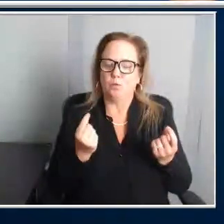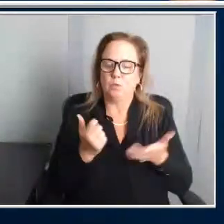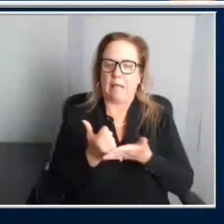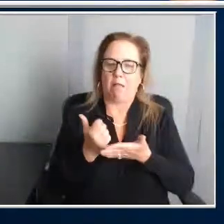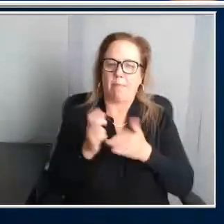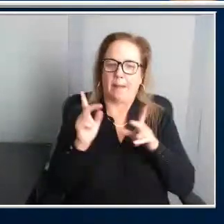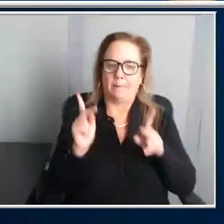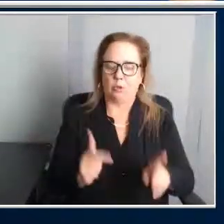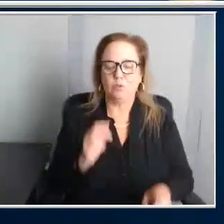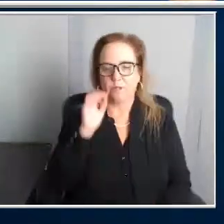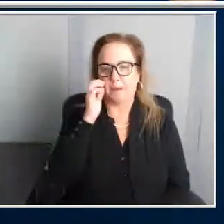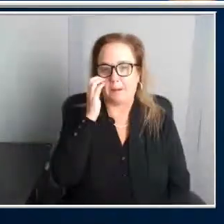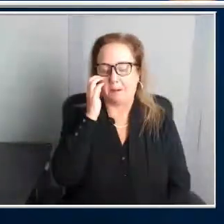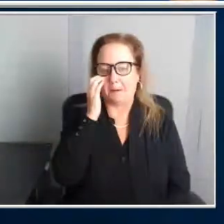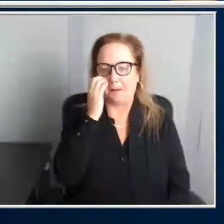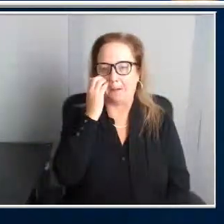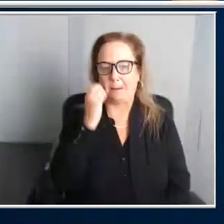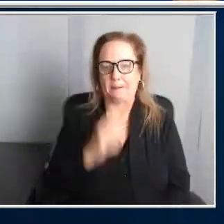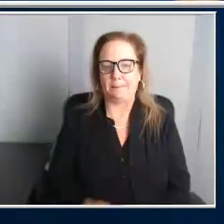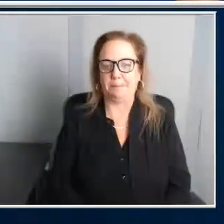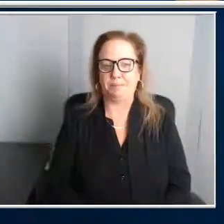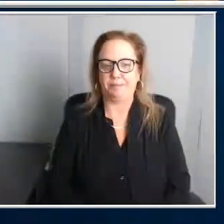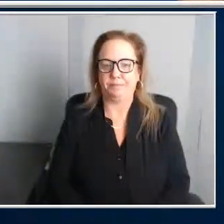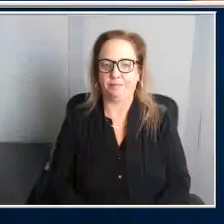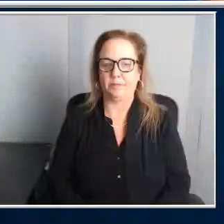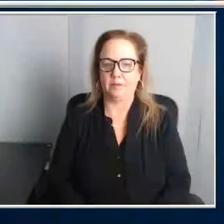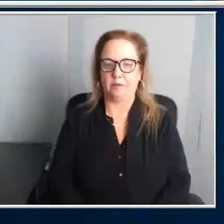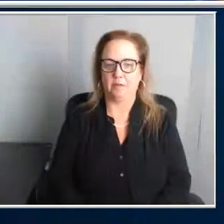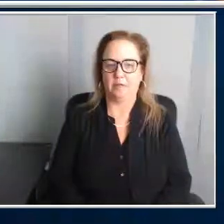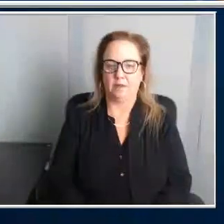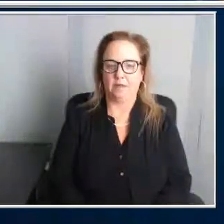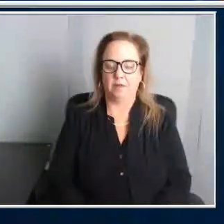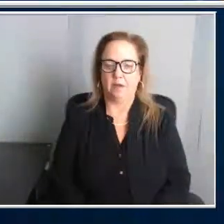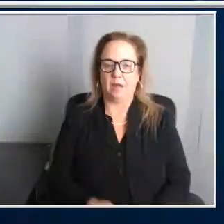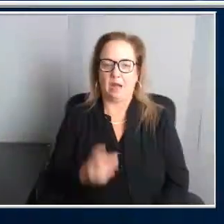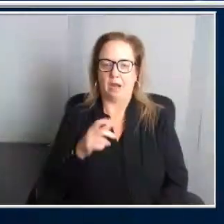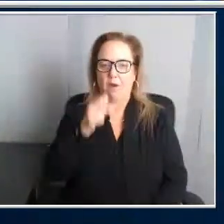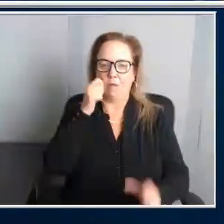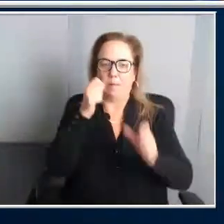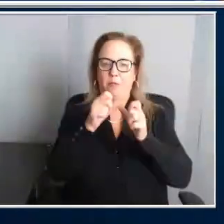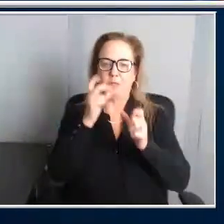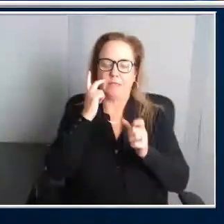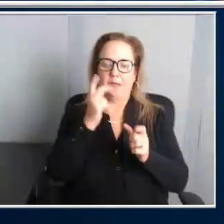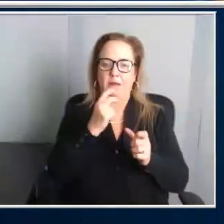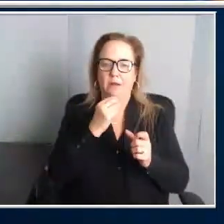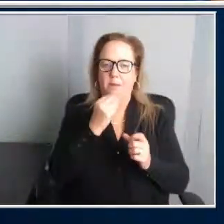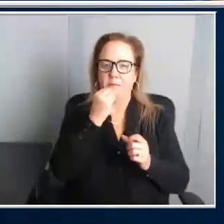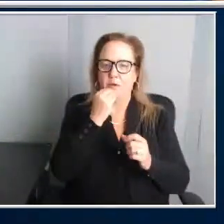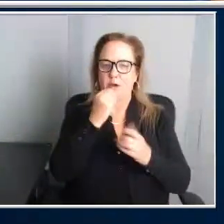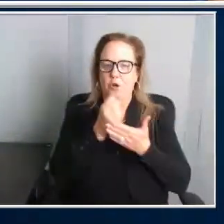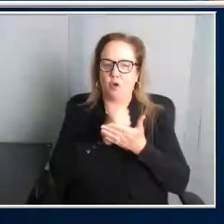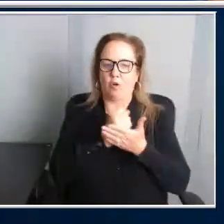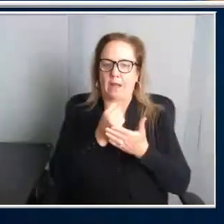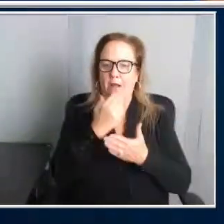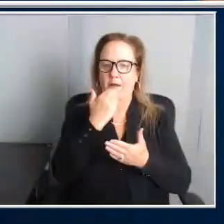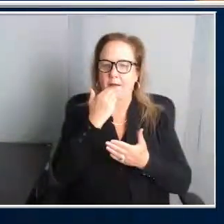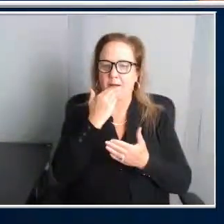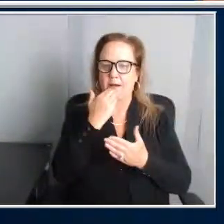person if they're having a seizure? That's really interesting. I remember seeing in a movie once someone put a credit card in the person's mouth